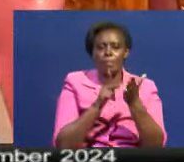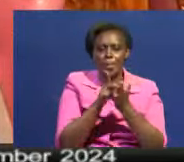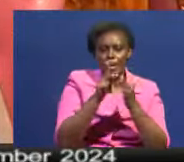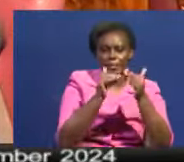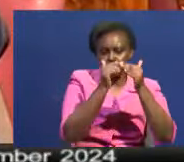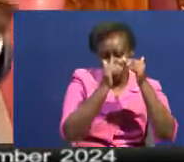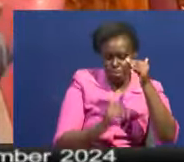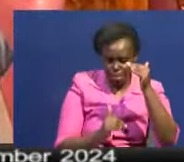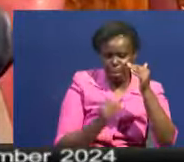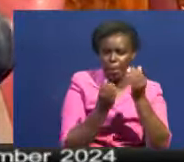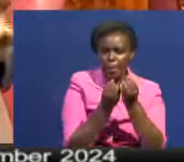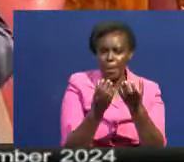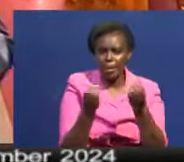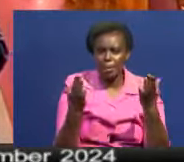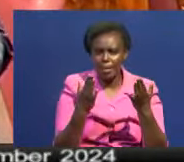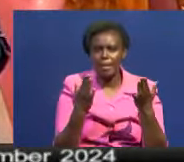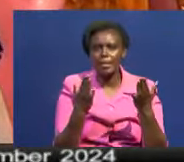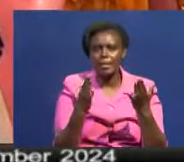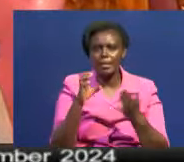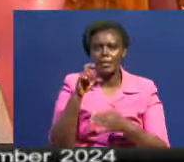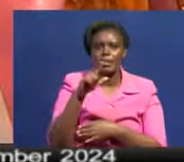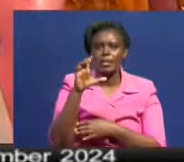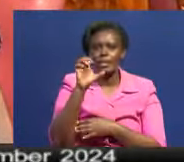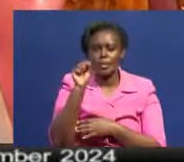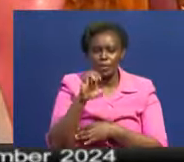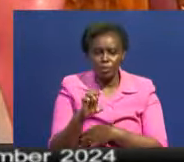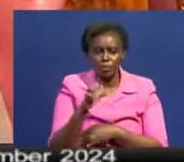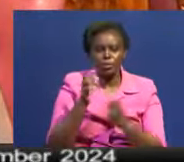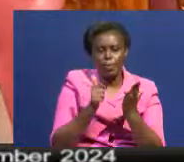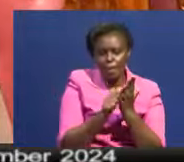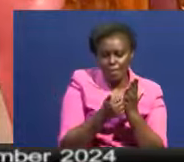prices of many cereals, including maize,